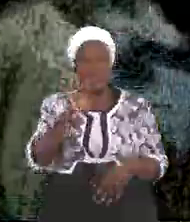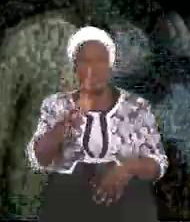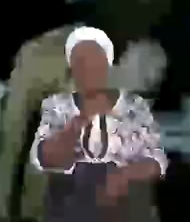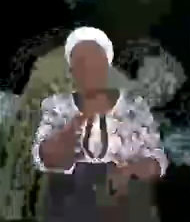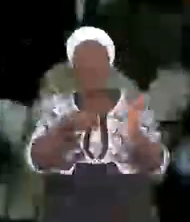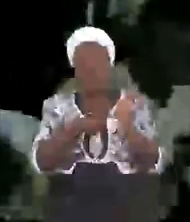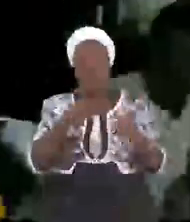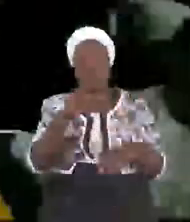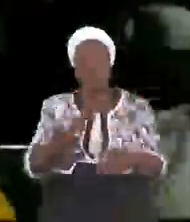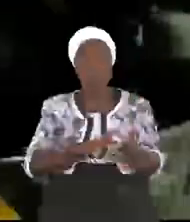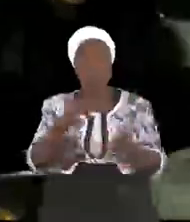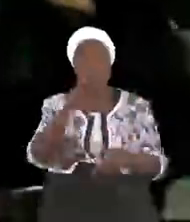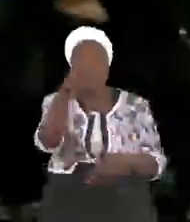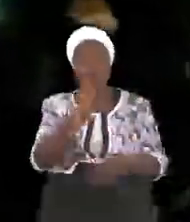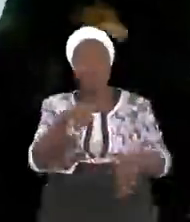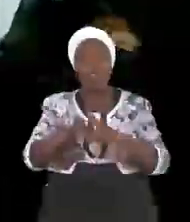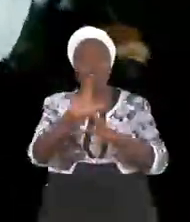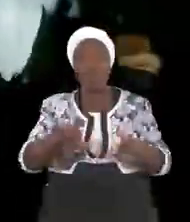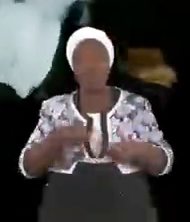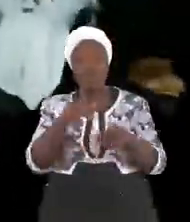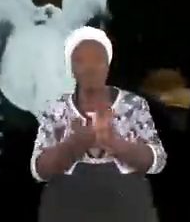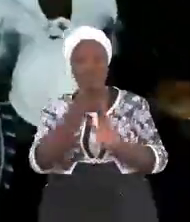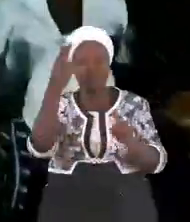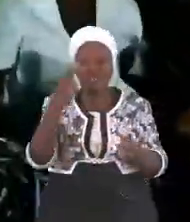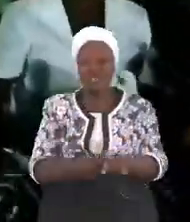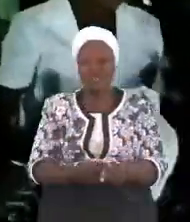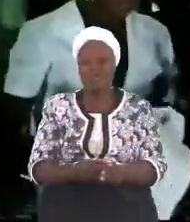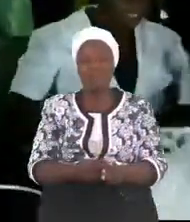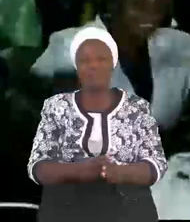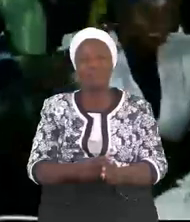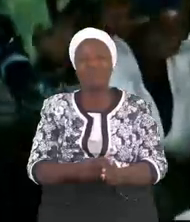of God in your life in Jesus' name.